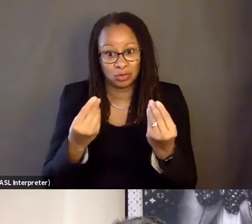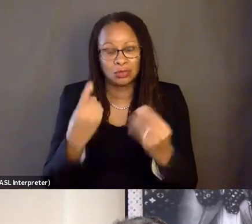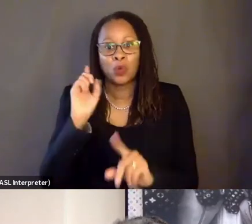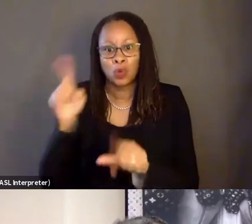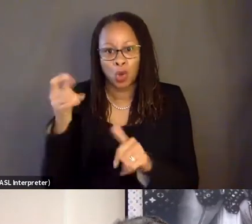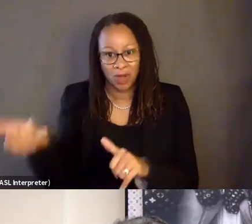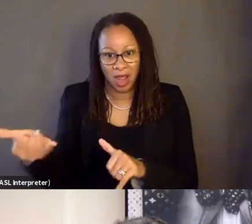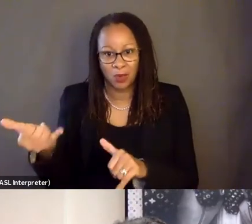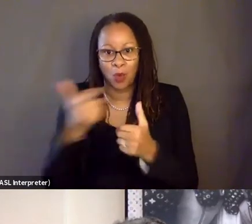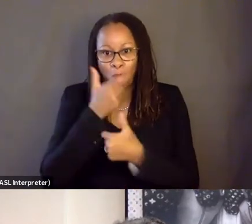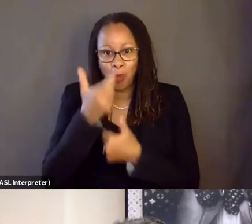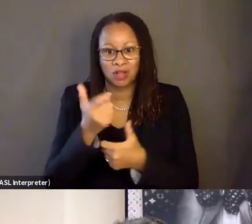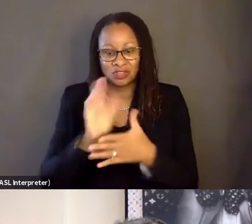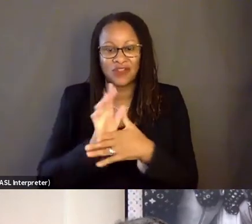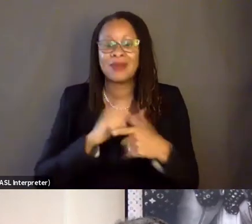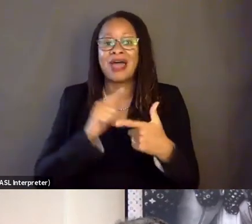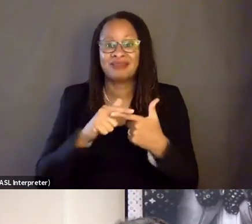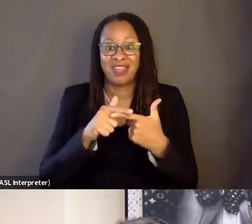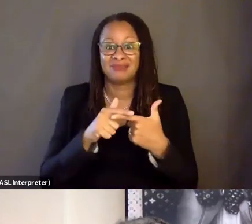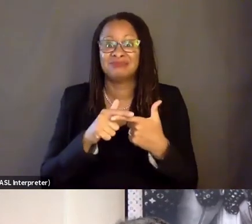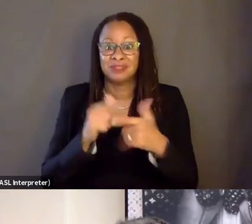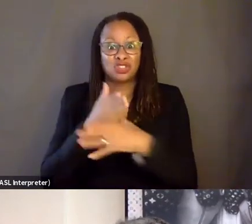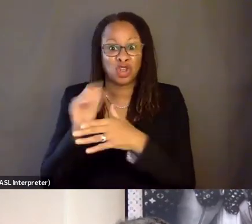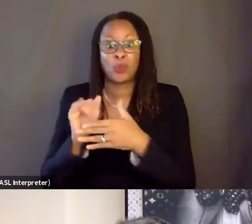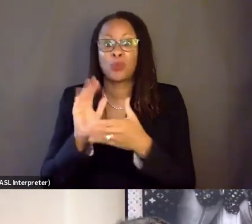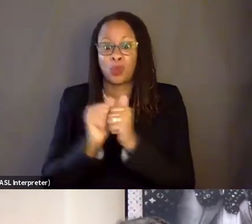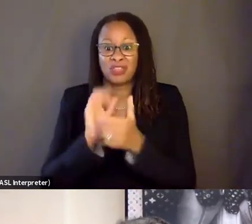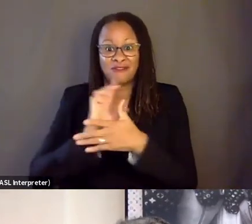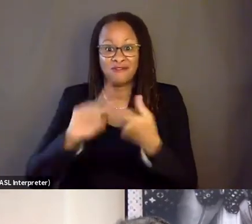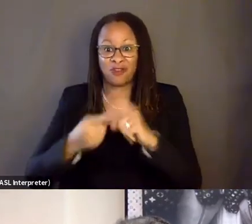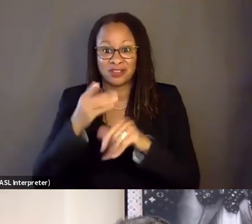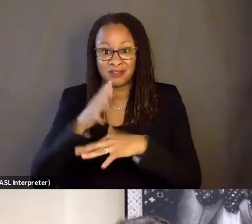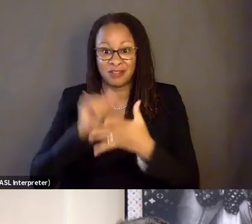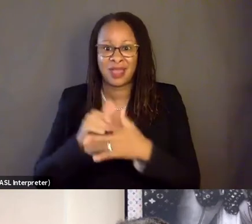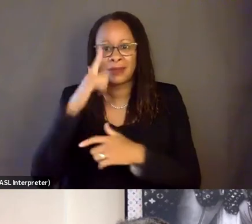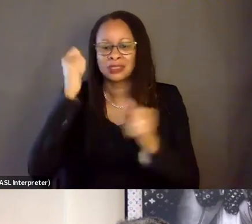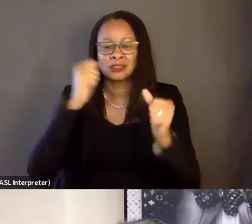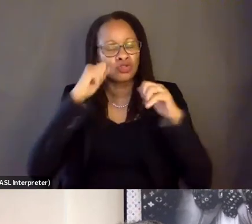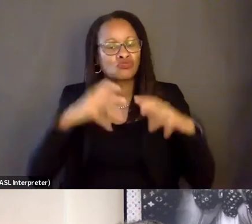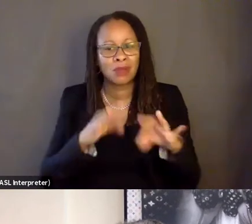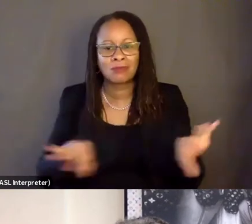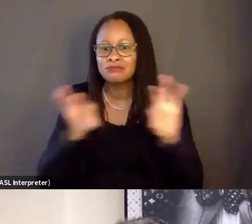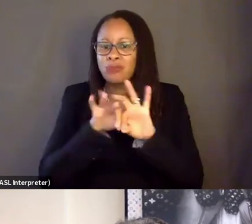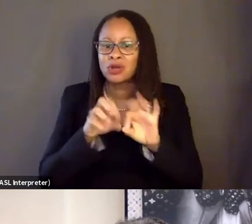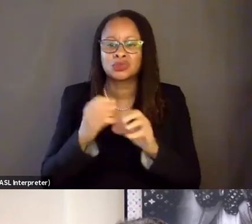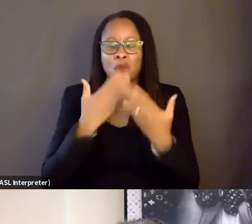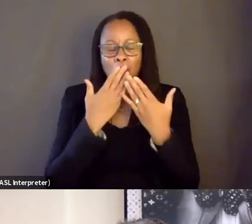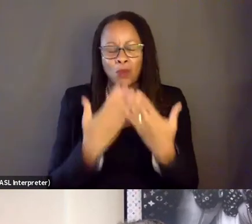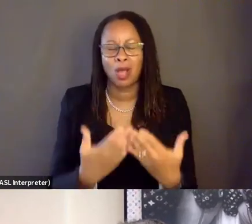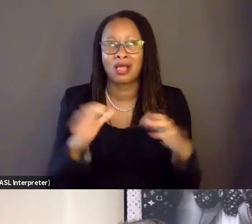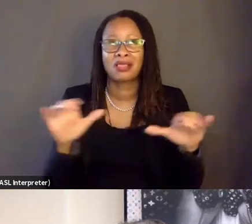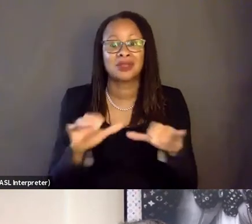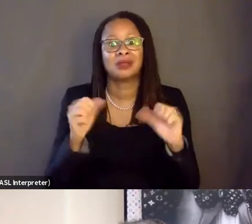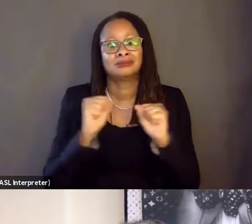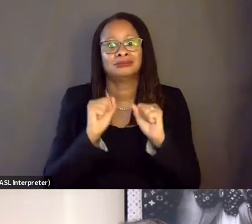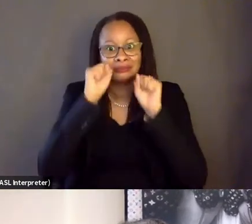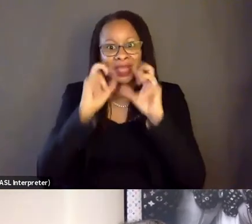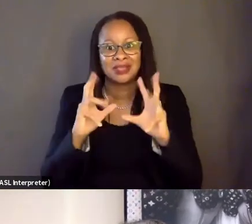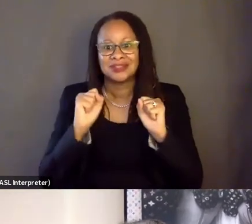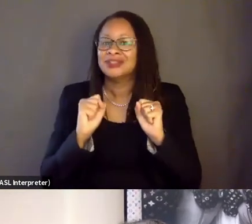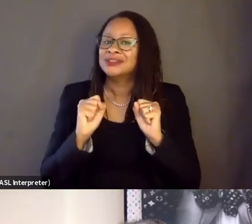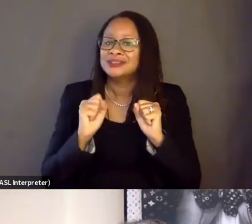this film, and then go tell your friends to watch this film, because it is incredibly important and so well done. So my thanks